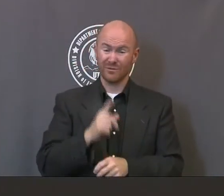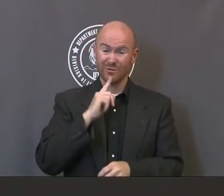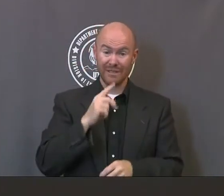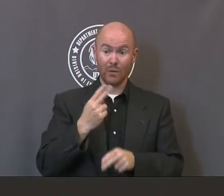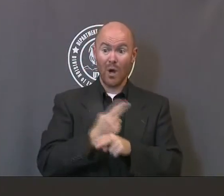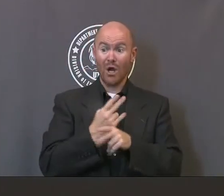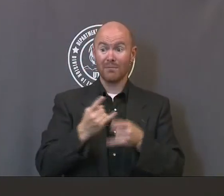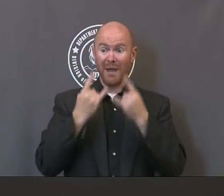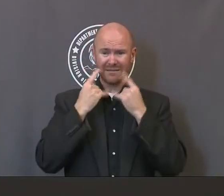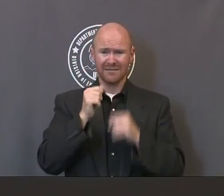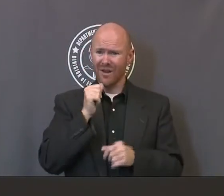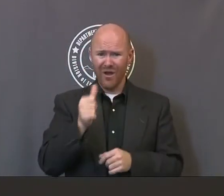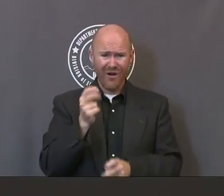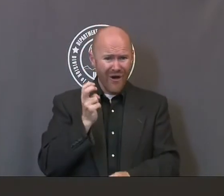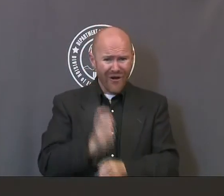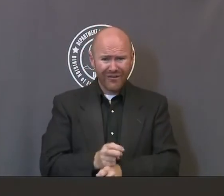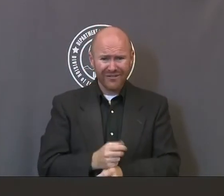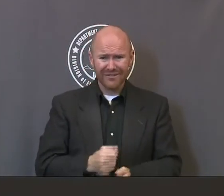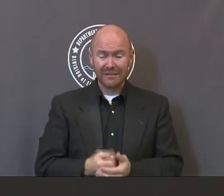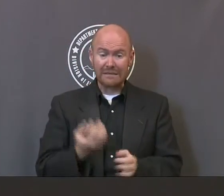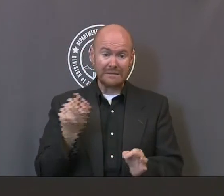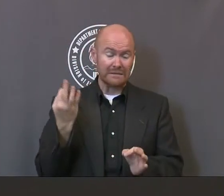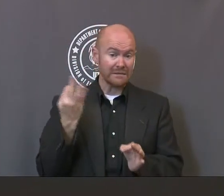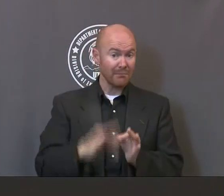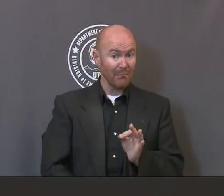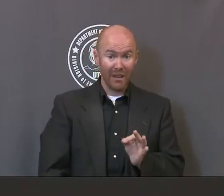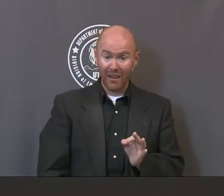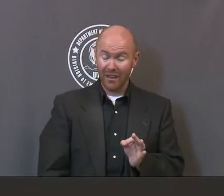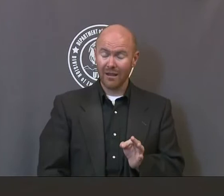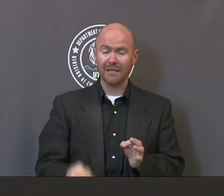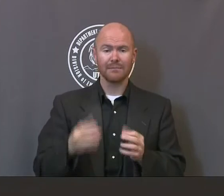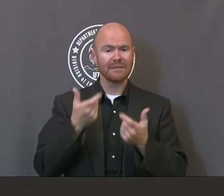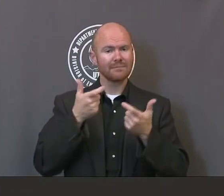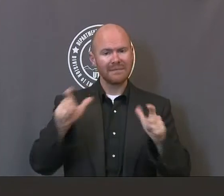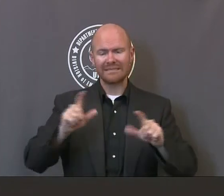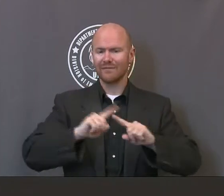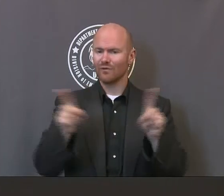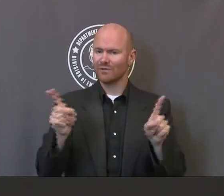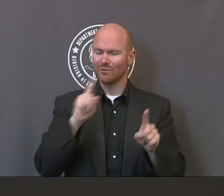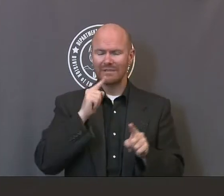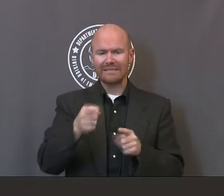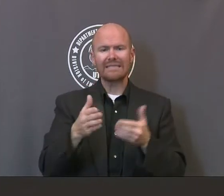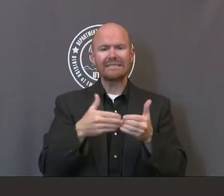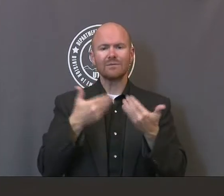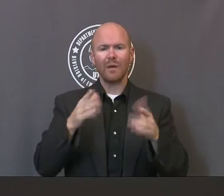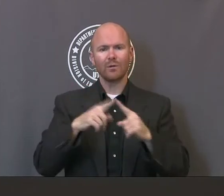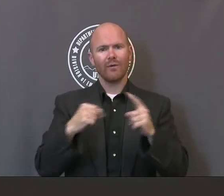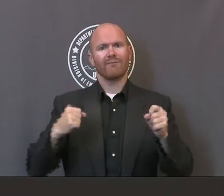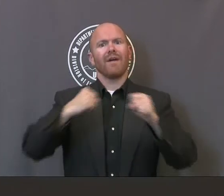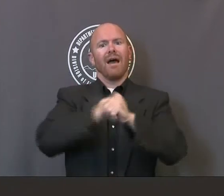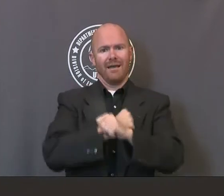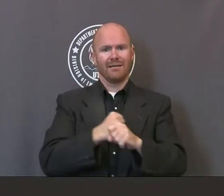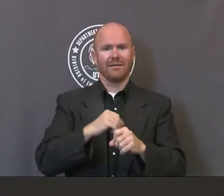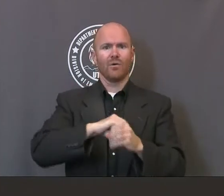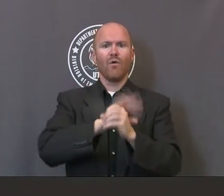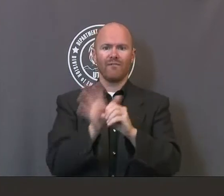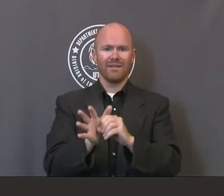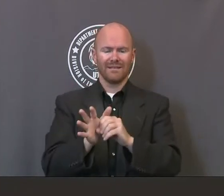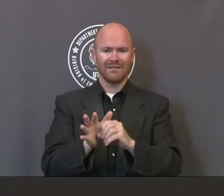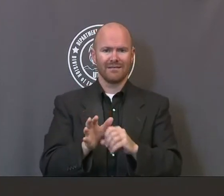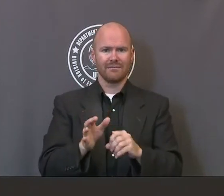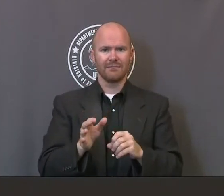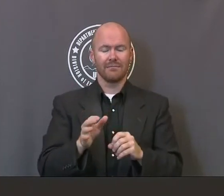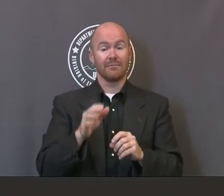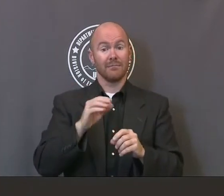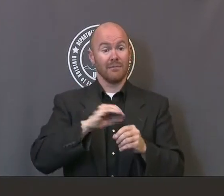a mask. It's easy for us to do, and it makes a big difference. It's the easiest thing we have out there, along with social distancing, to really stem